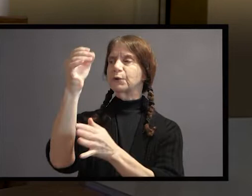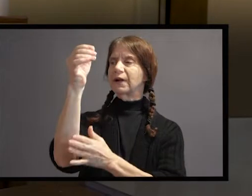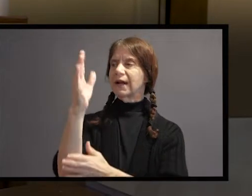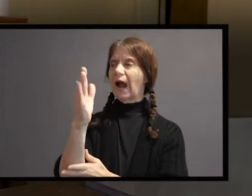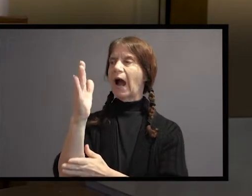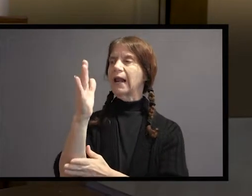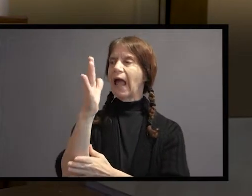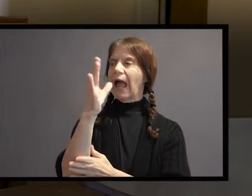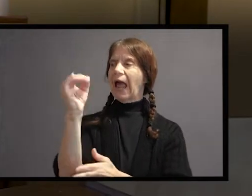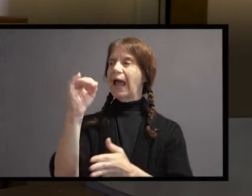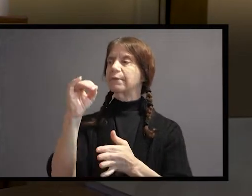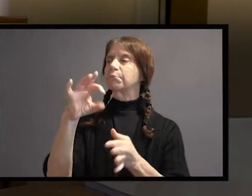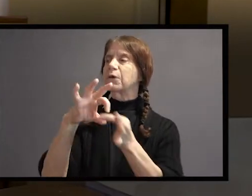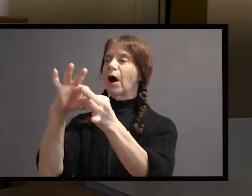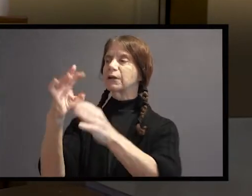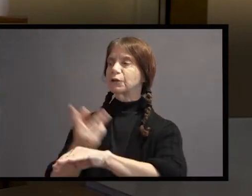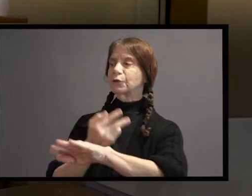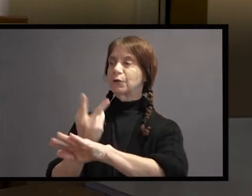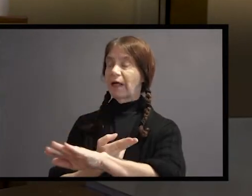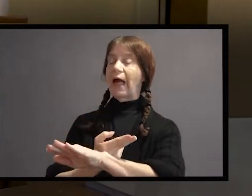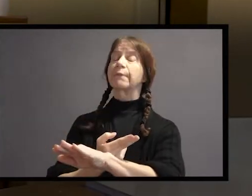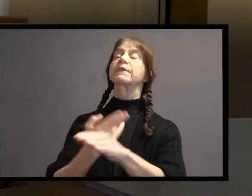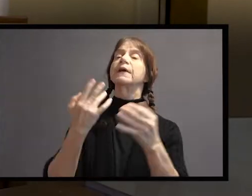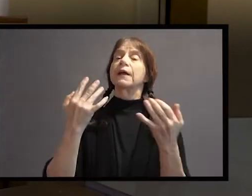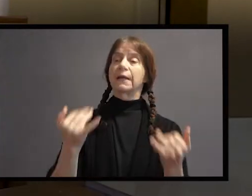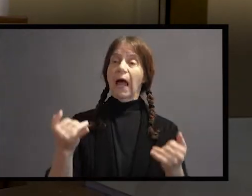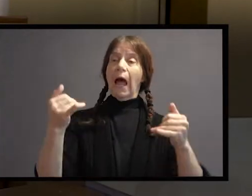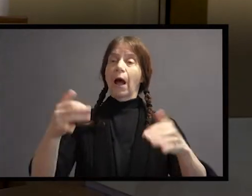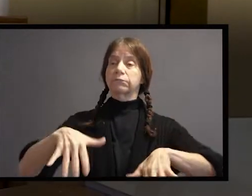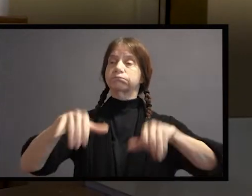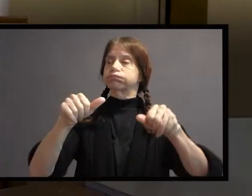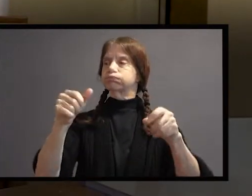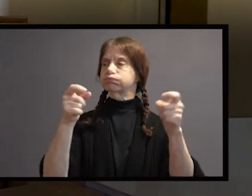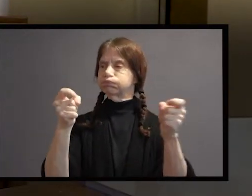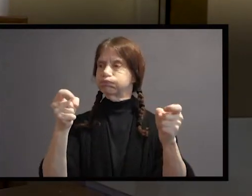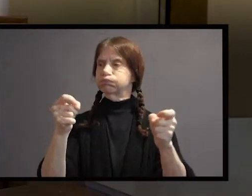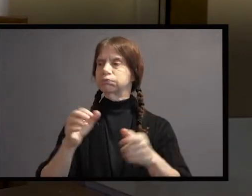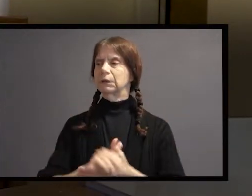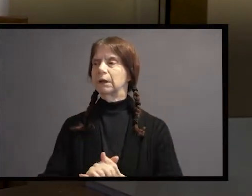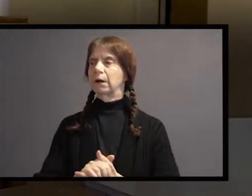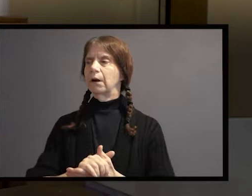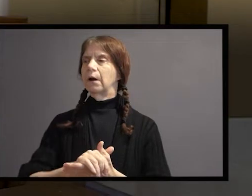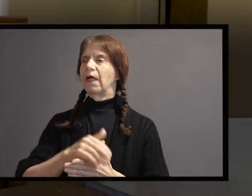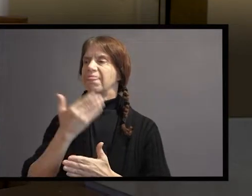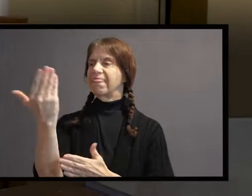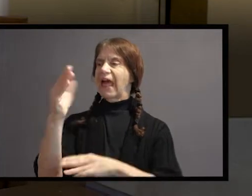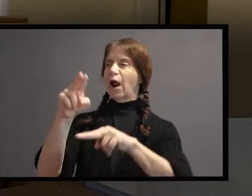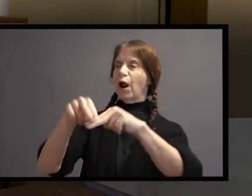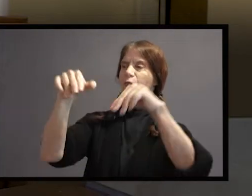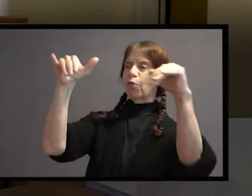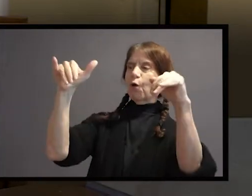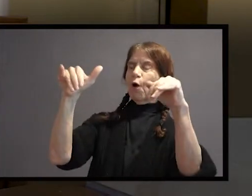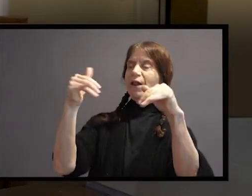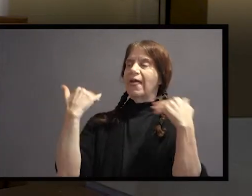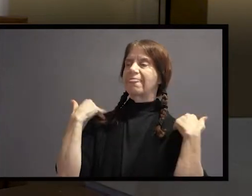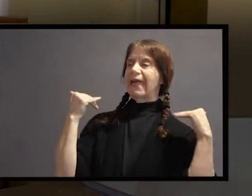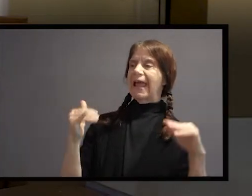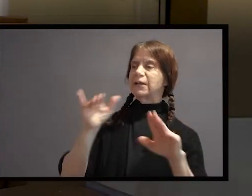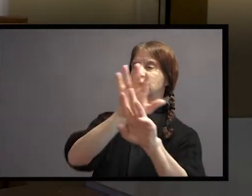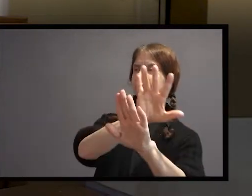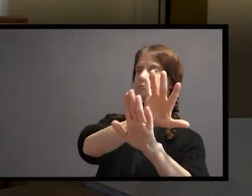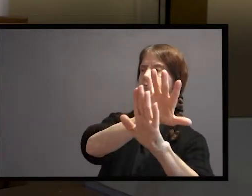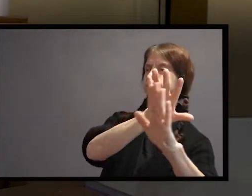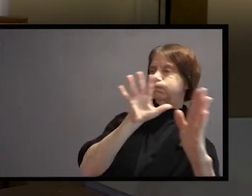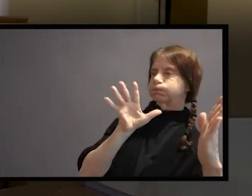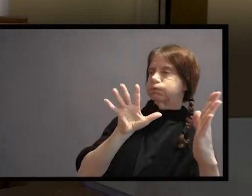belongs to our God who sits on the throne and to the Lamb." And all the angels were standing around the throne and around